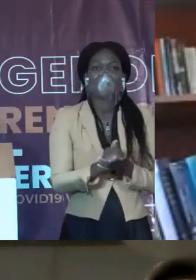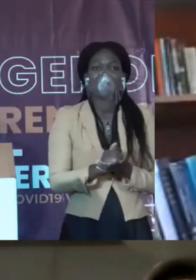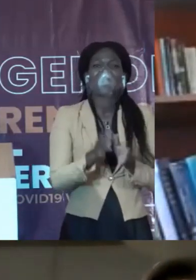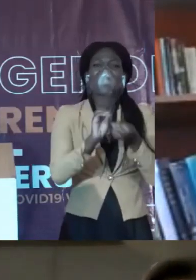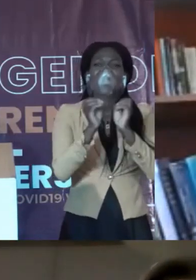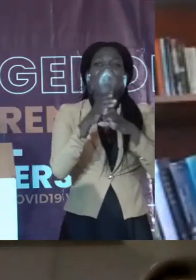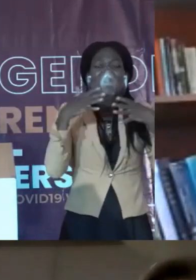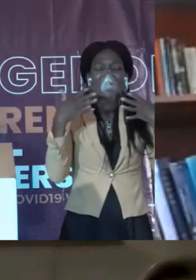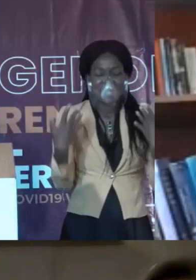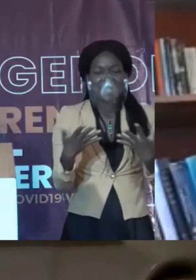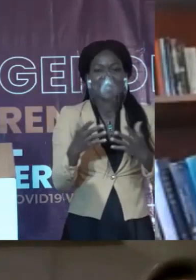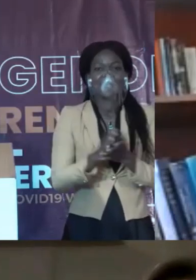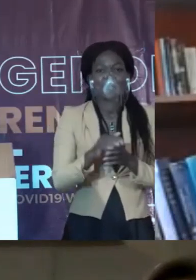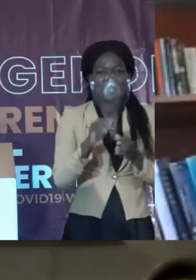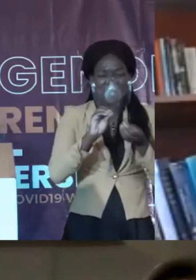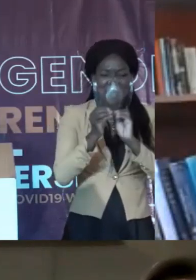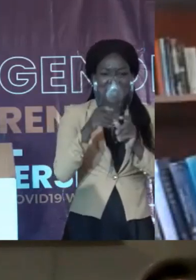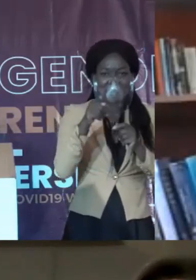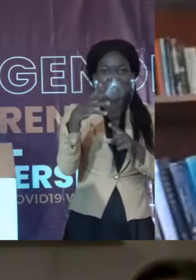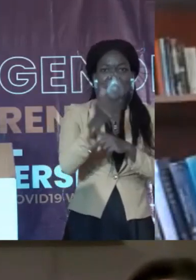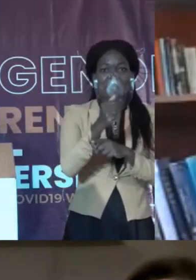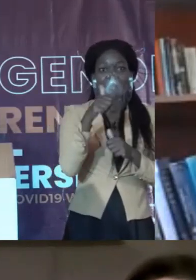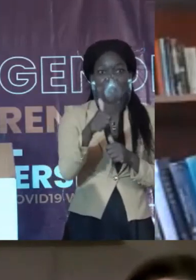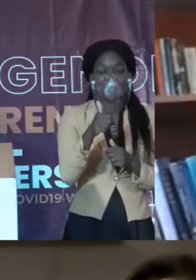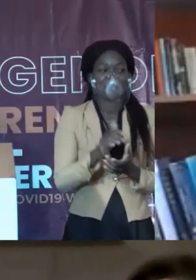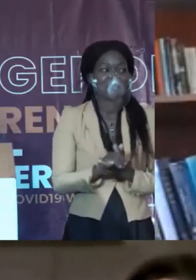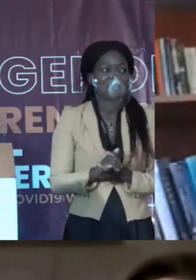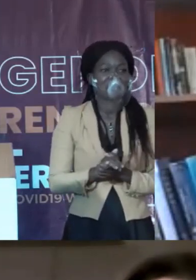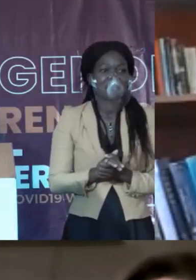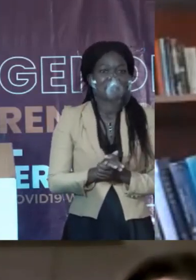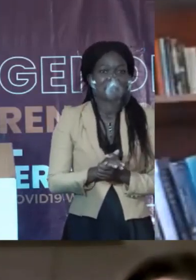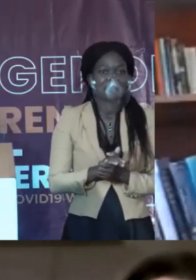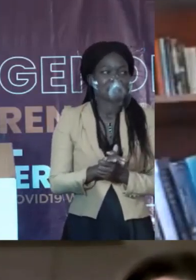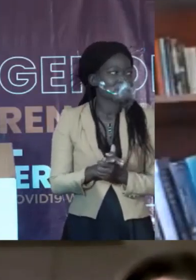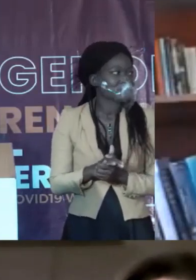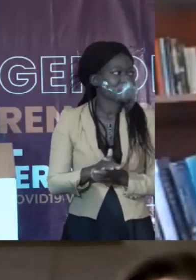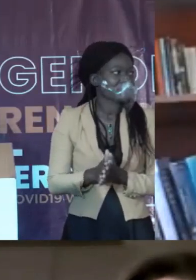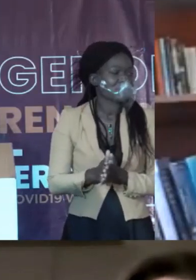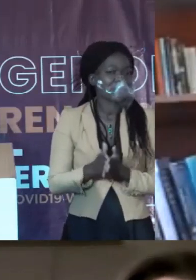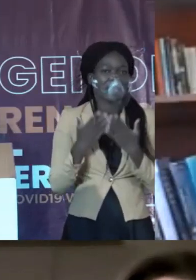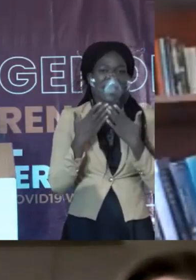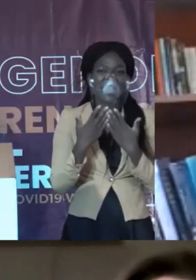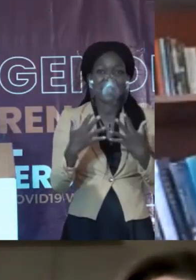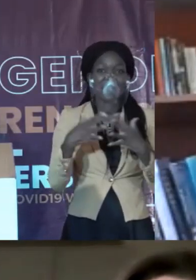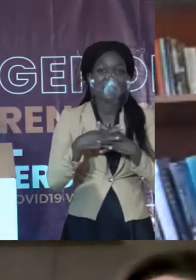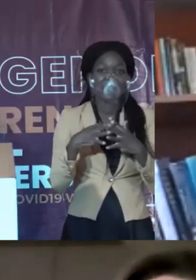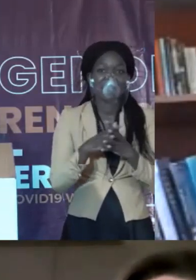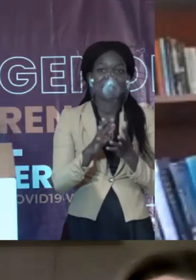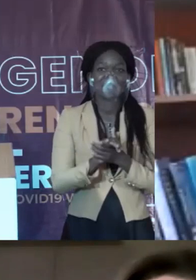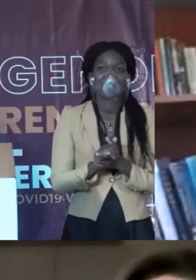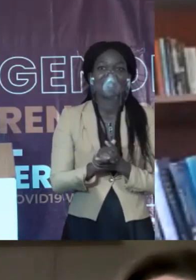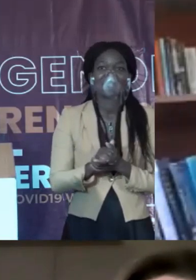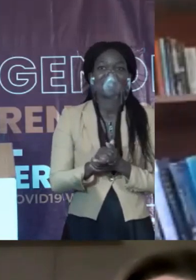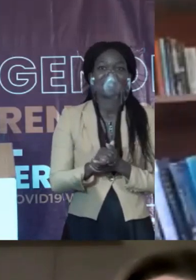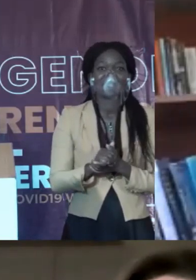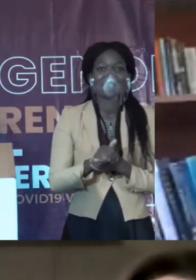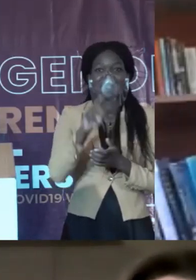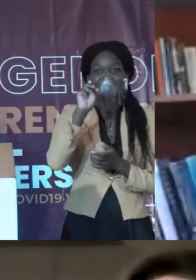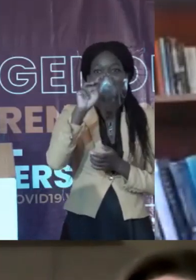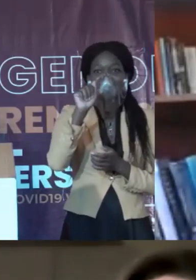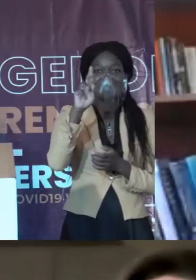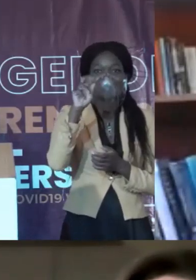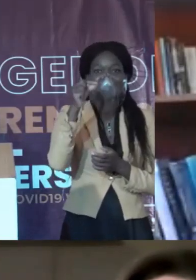can work? Thank you. Thank you. Thank you so much, Margaret. And it's great to connect,